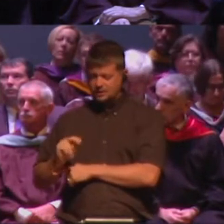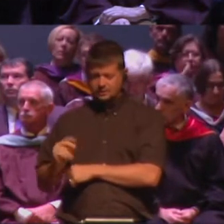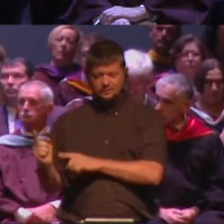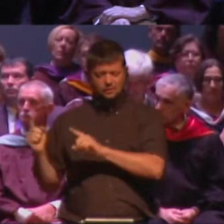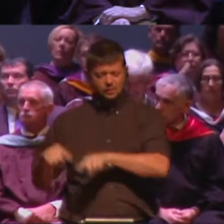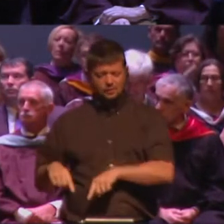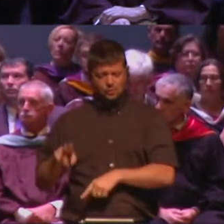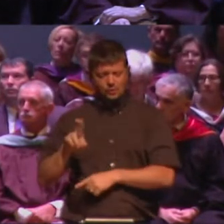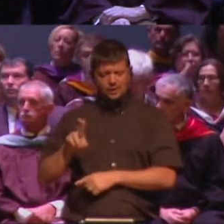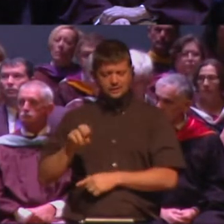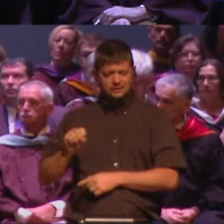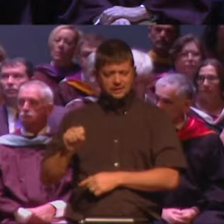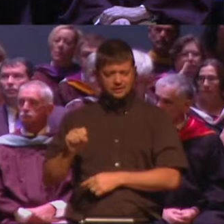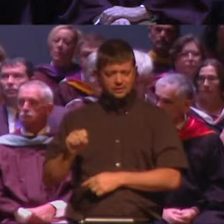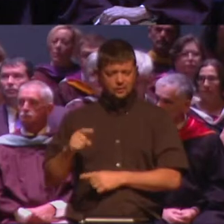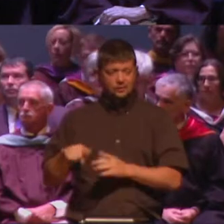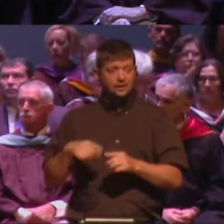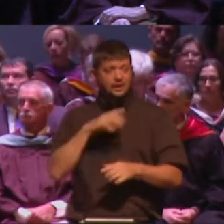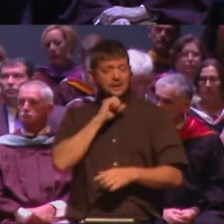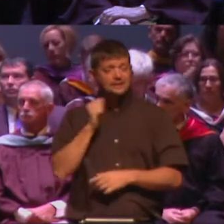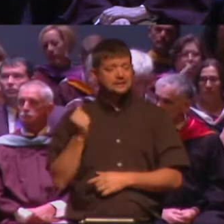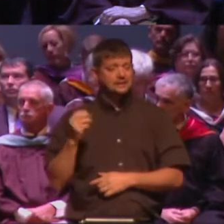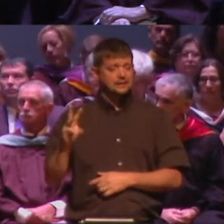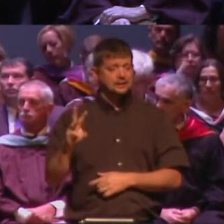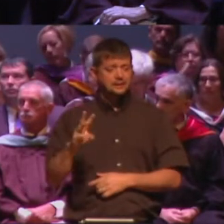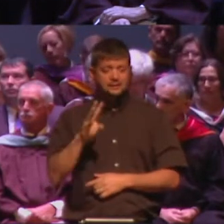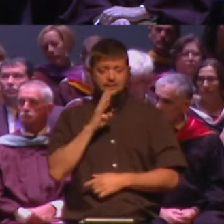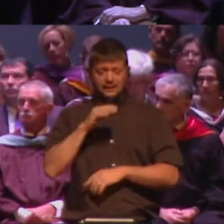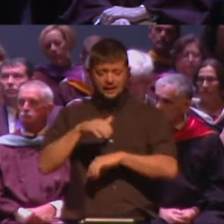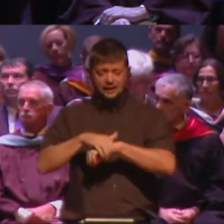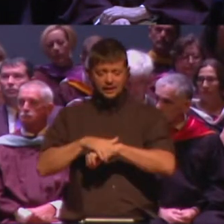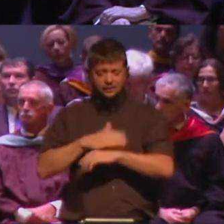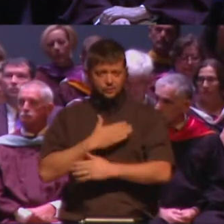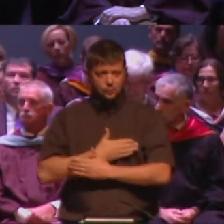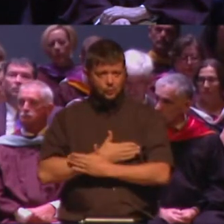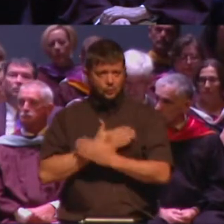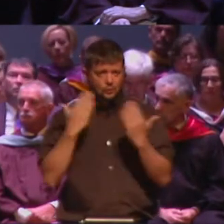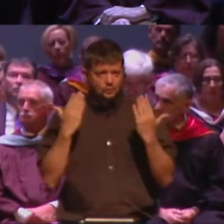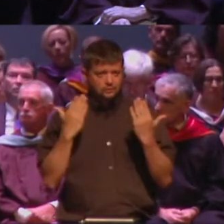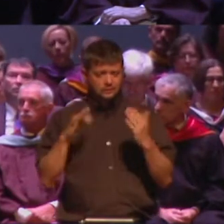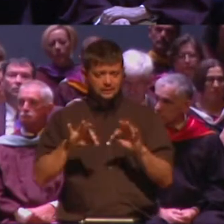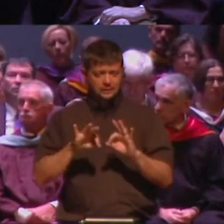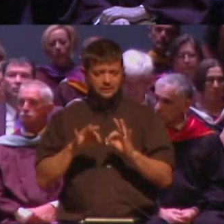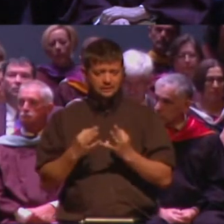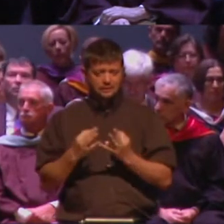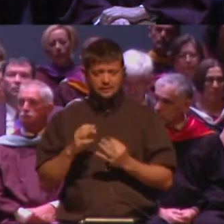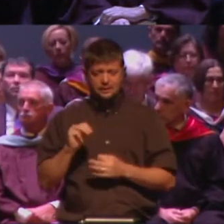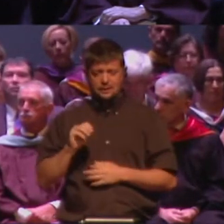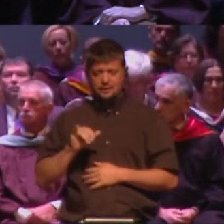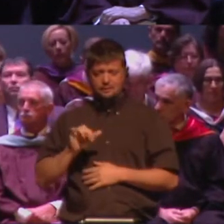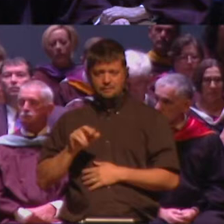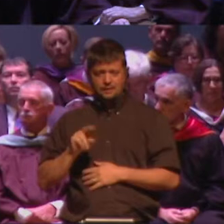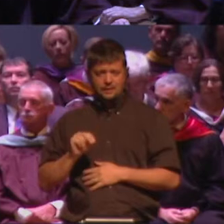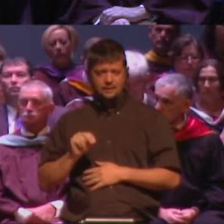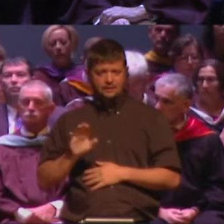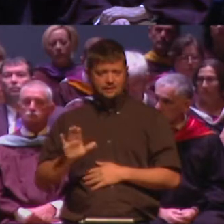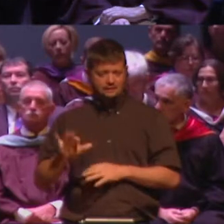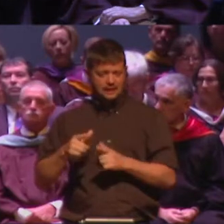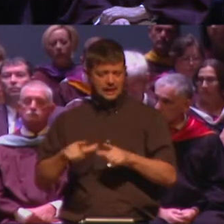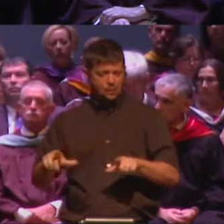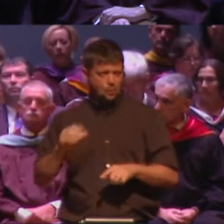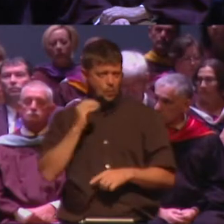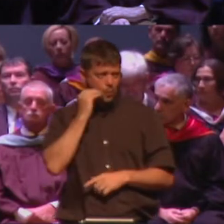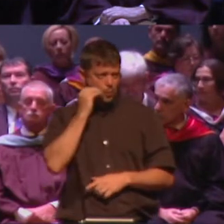was 16 years old and spoke absolutely no English. His family is Mayan, and they speak a Mayan language at